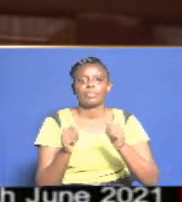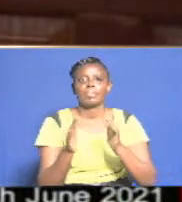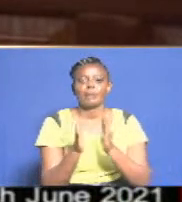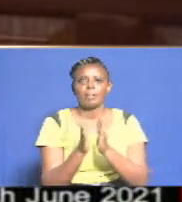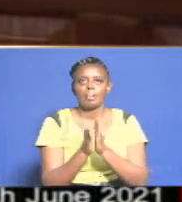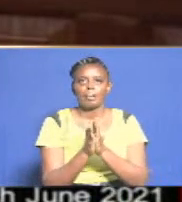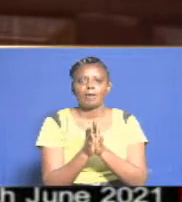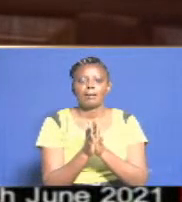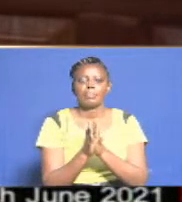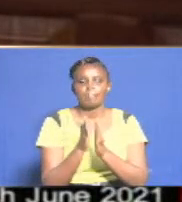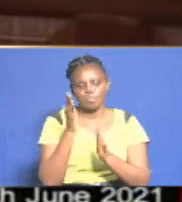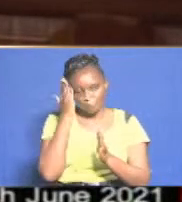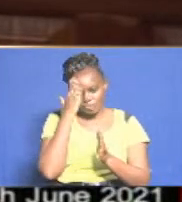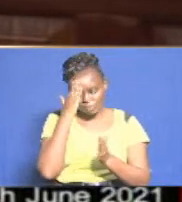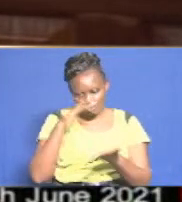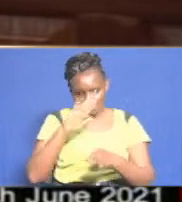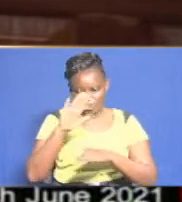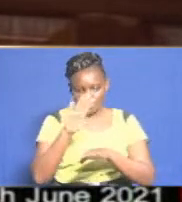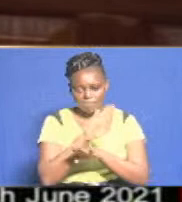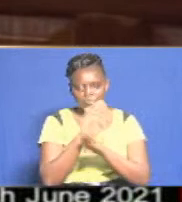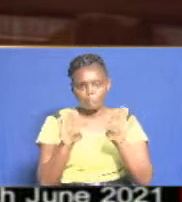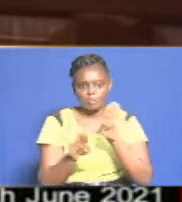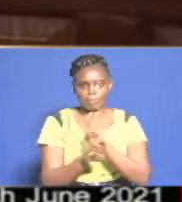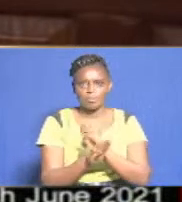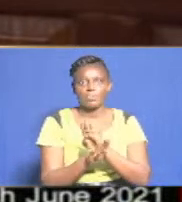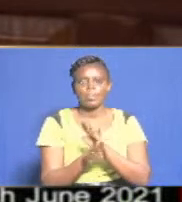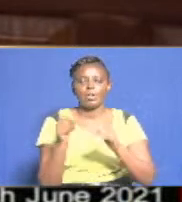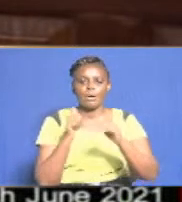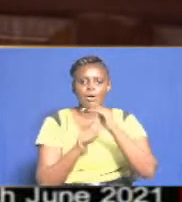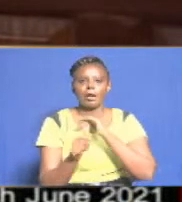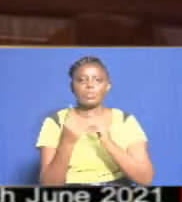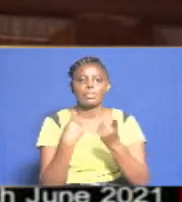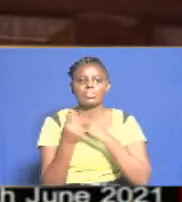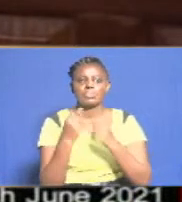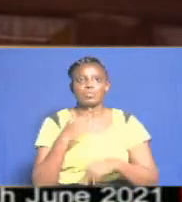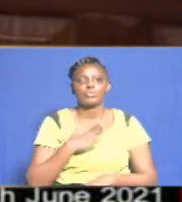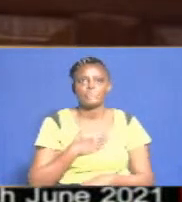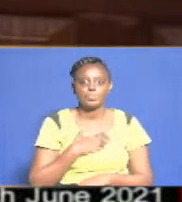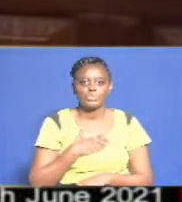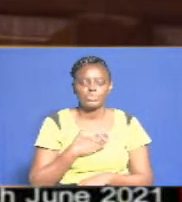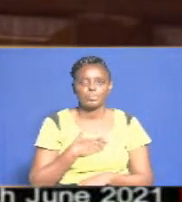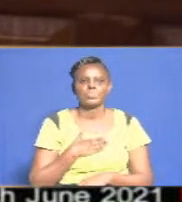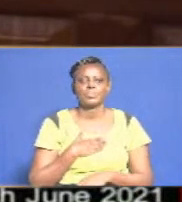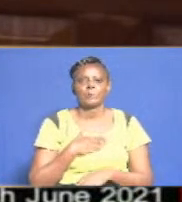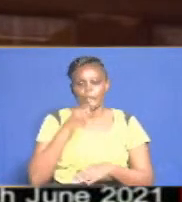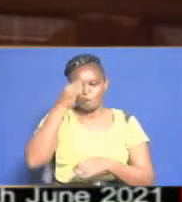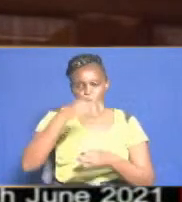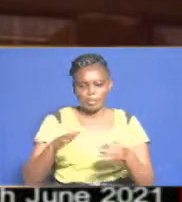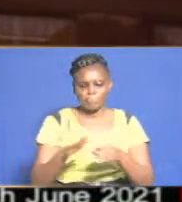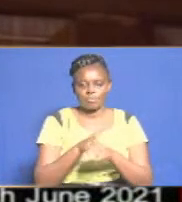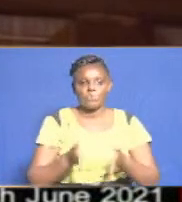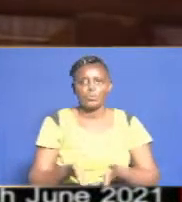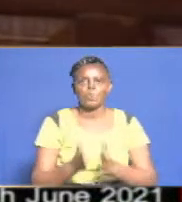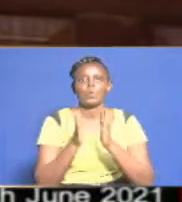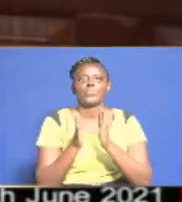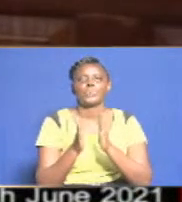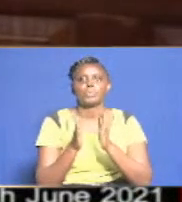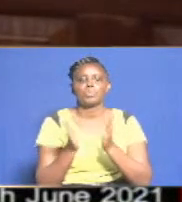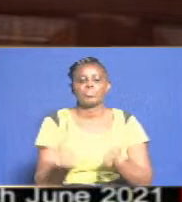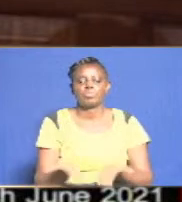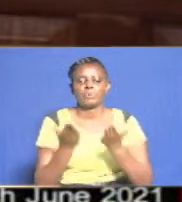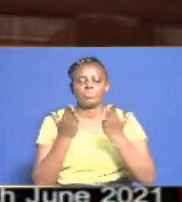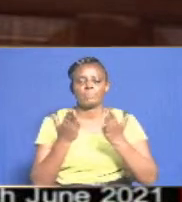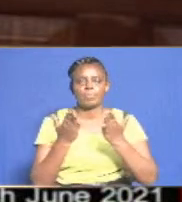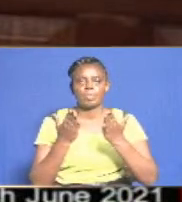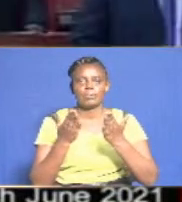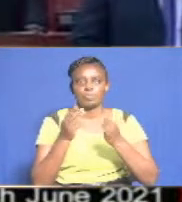that we treat and consider all matters that shall come under our deliberation in so just and faithful a manner as to promote your honor